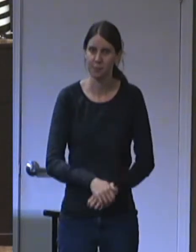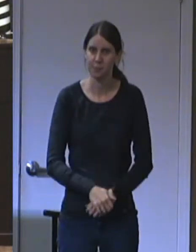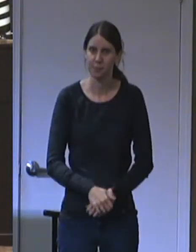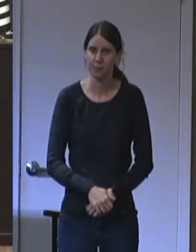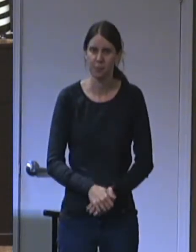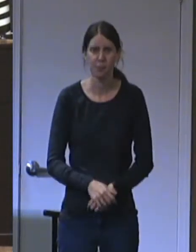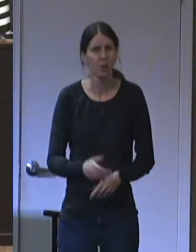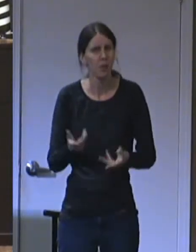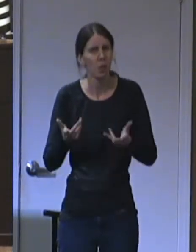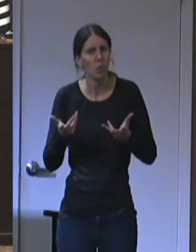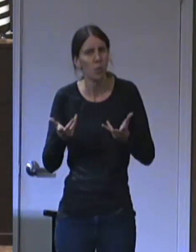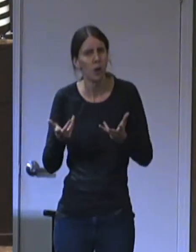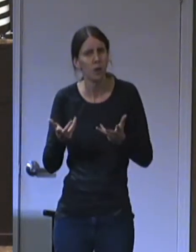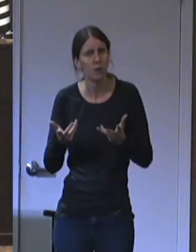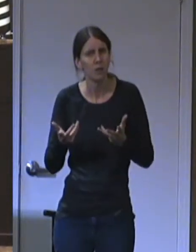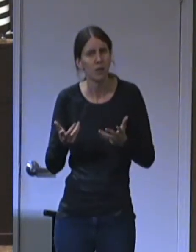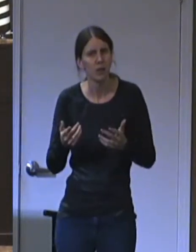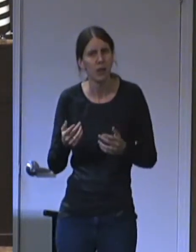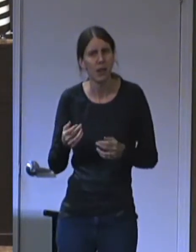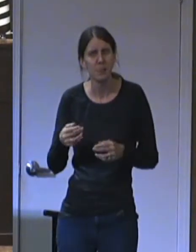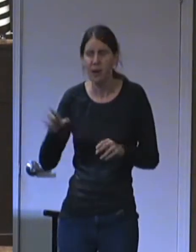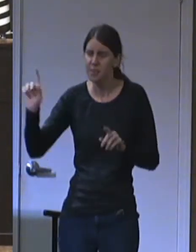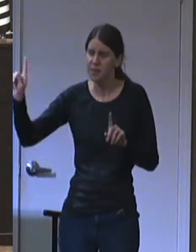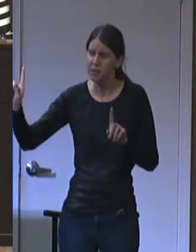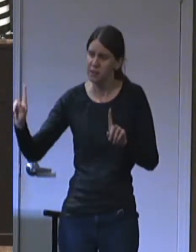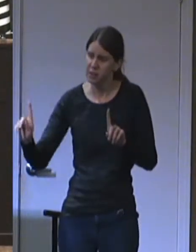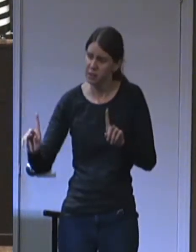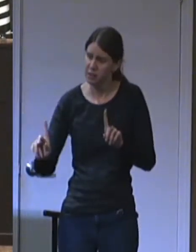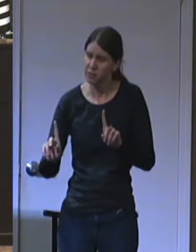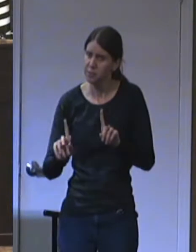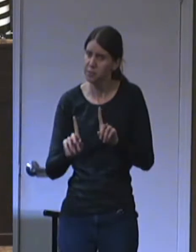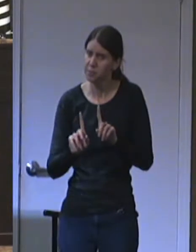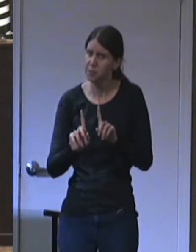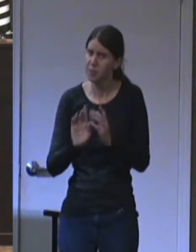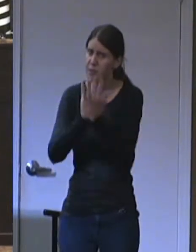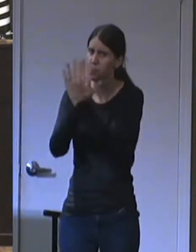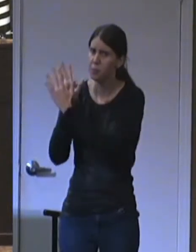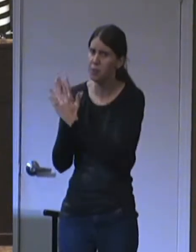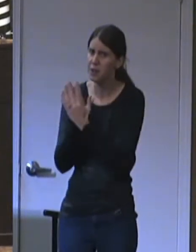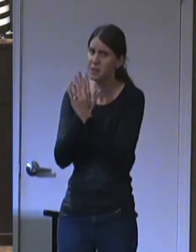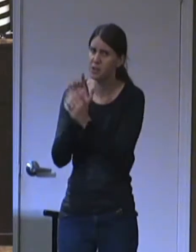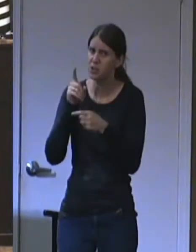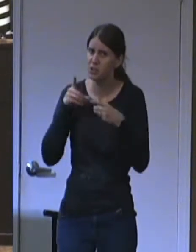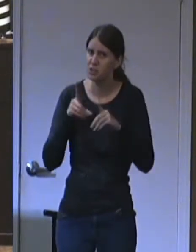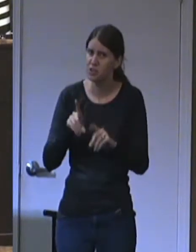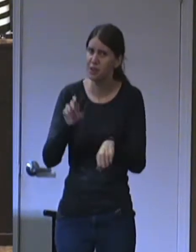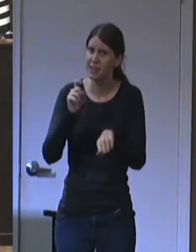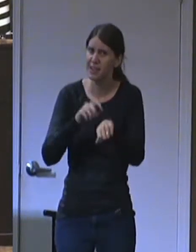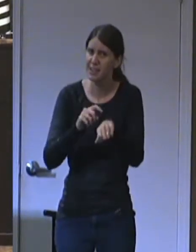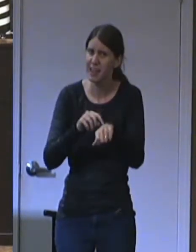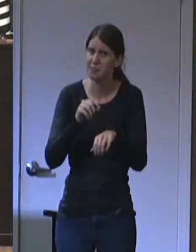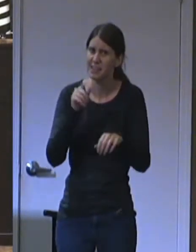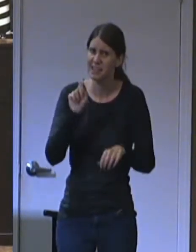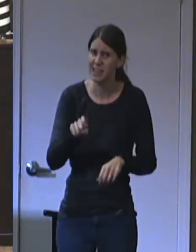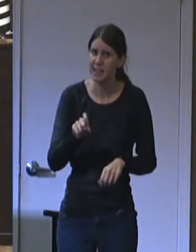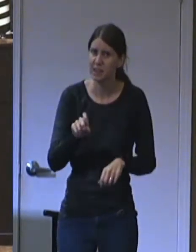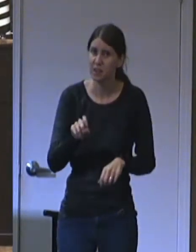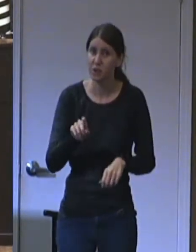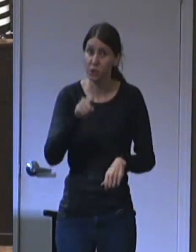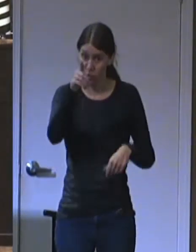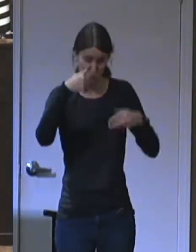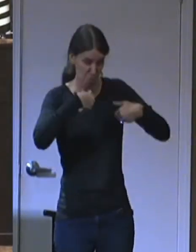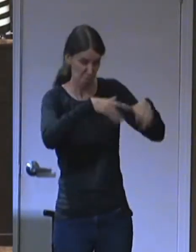What was it about the approach of that person in your time of need and in that time when you were pushing everybody